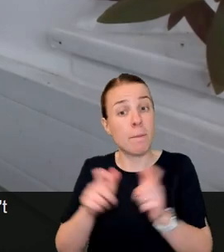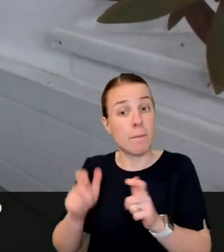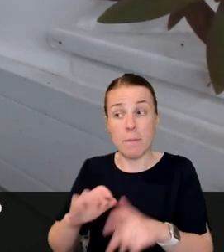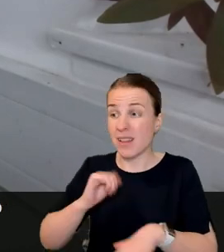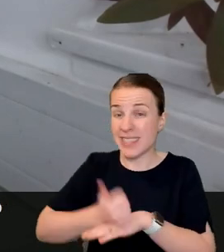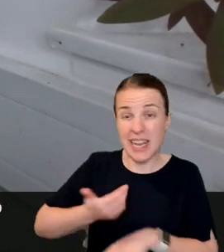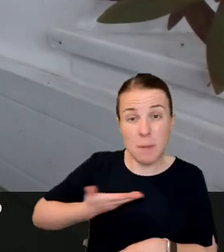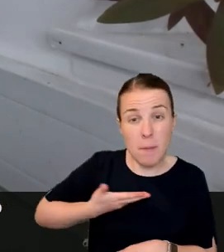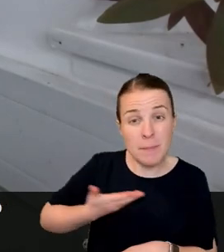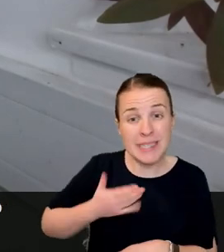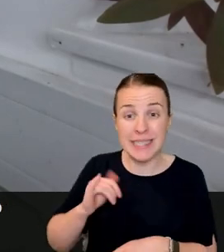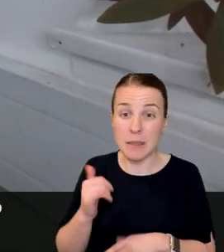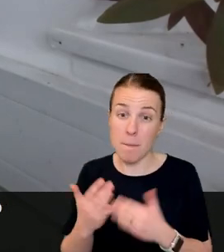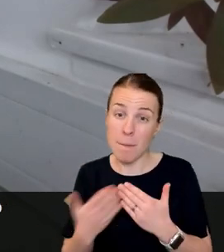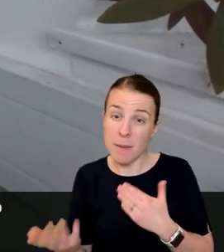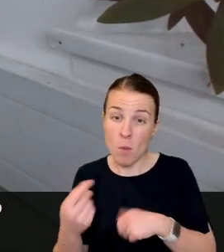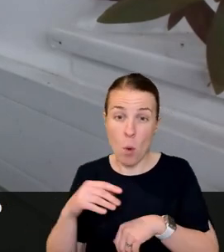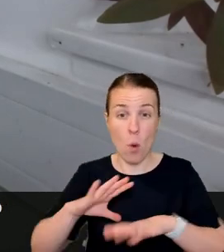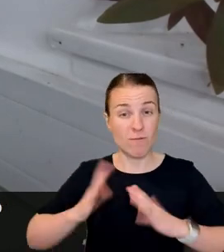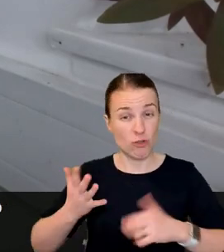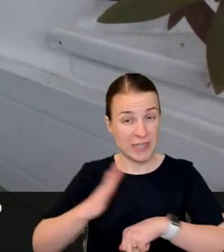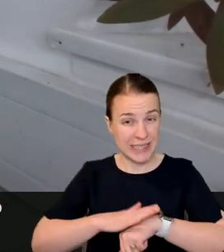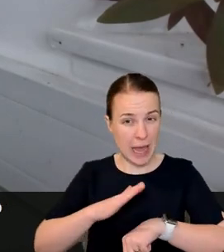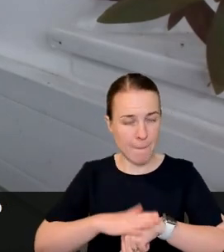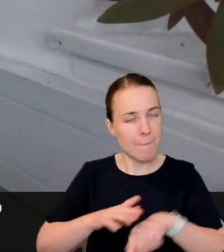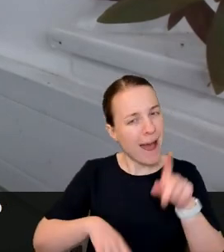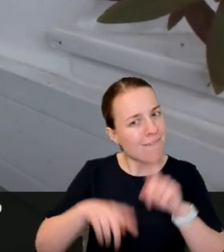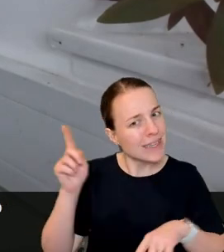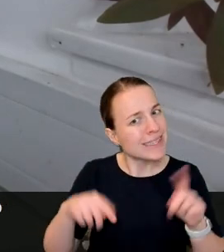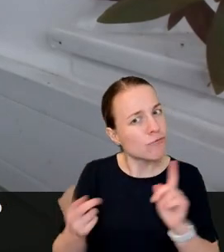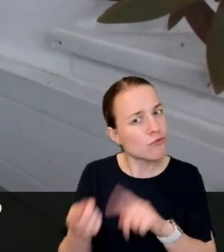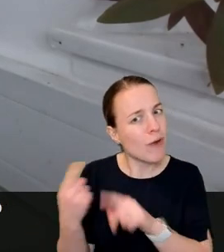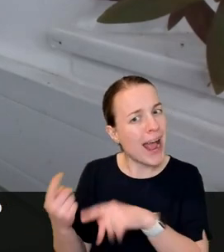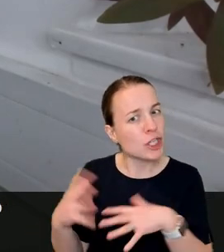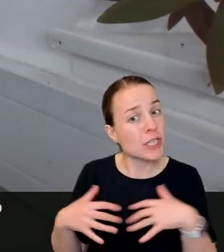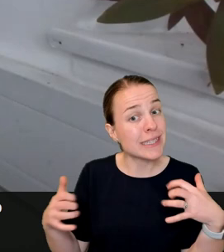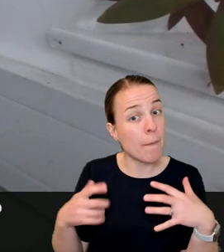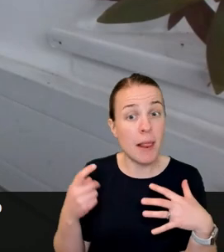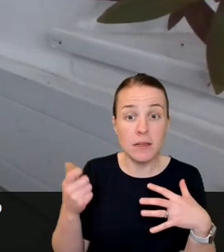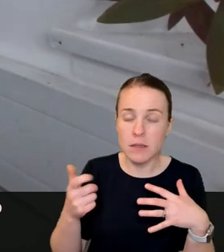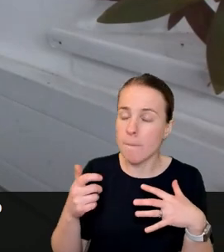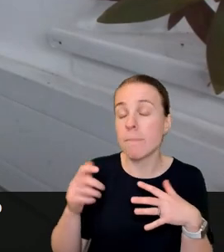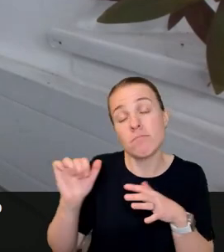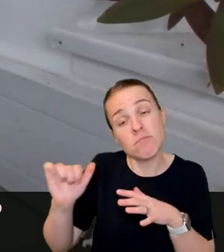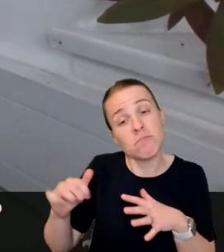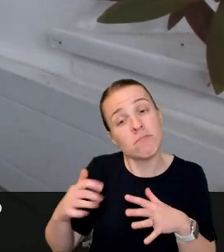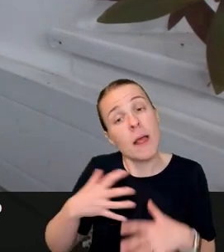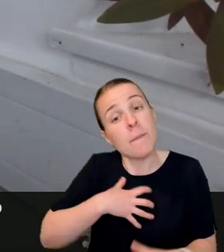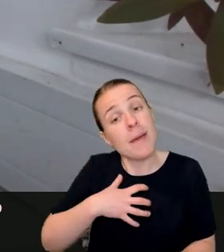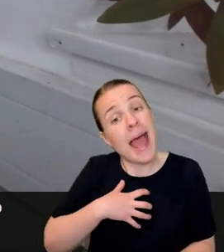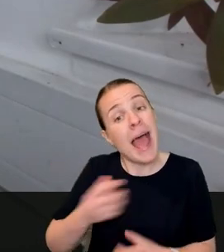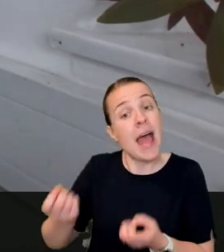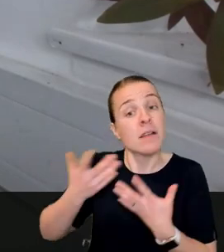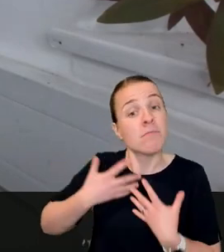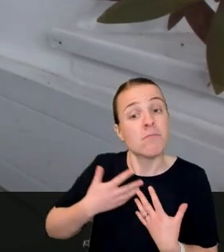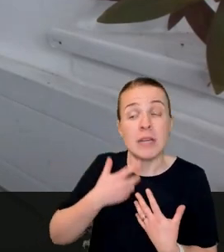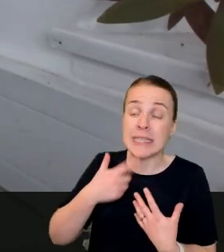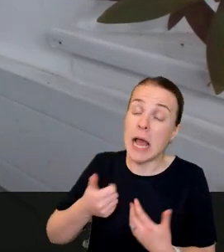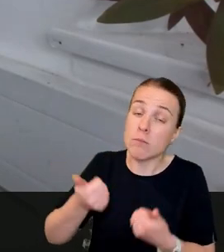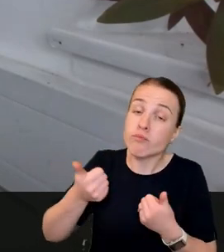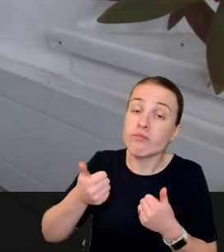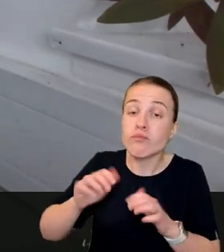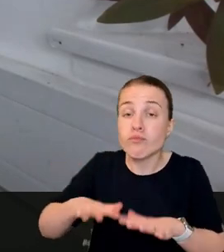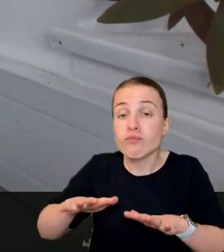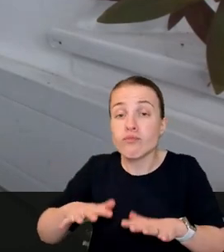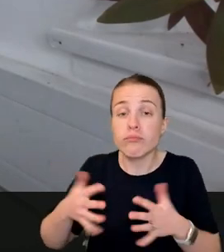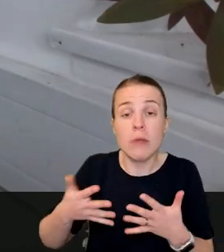free time. Now, I've had different reactions to this on the Assembly. Kudos to the mayor, who gave me warm words. He said that he would be happy for a